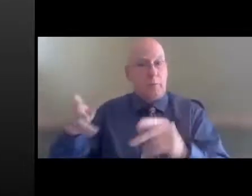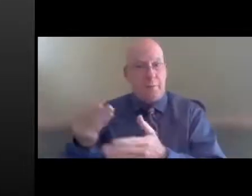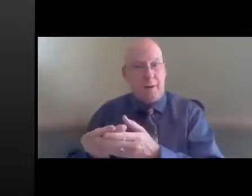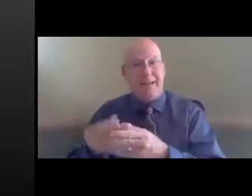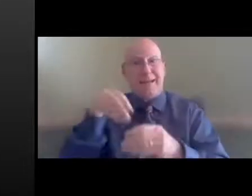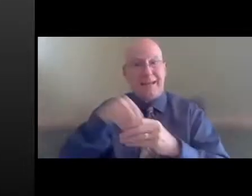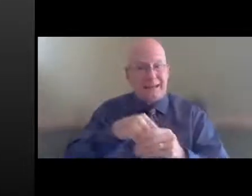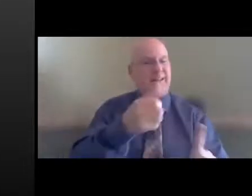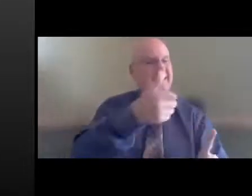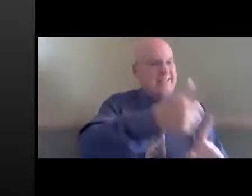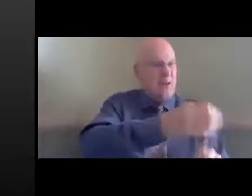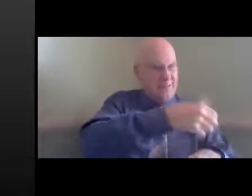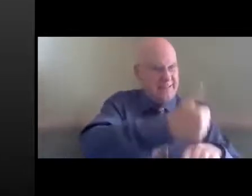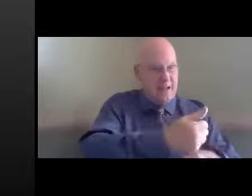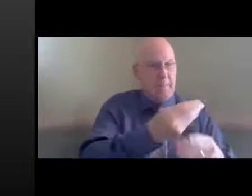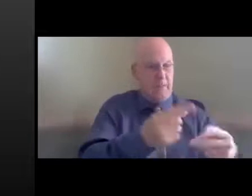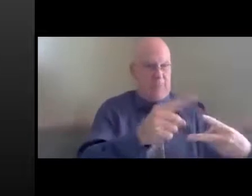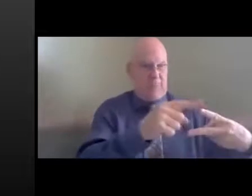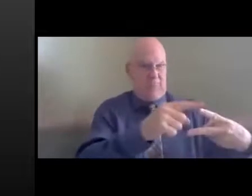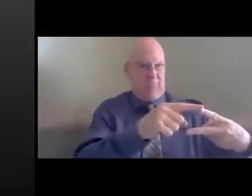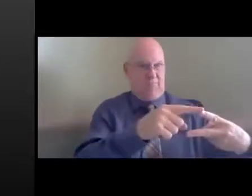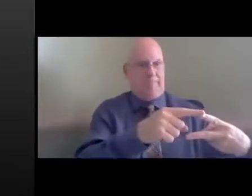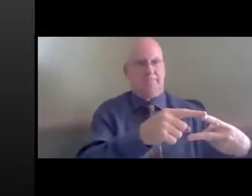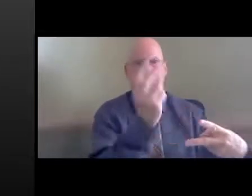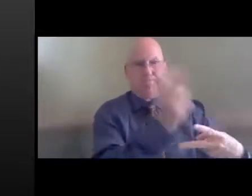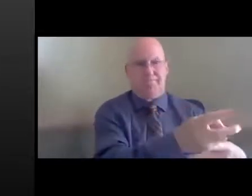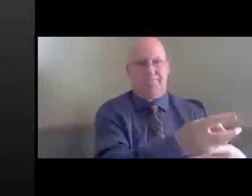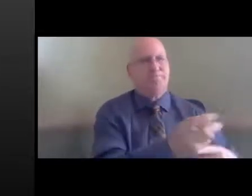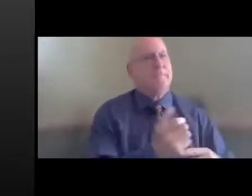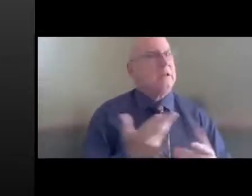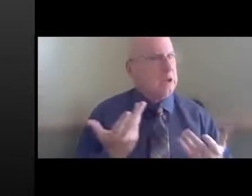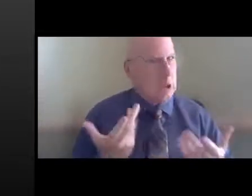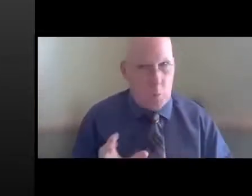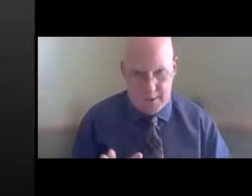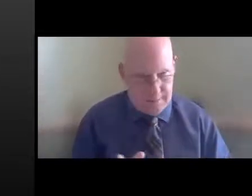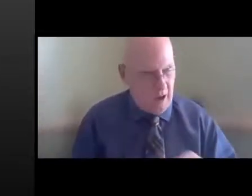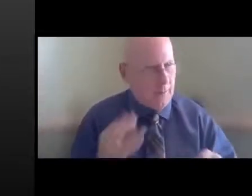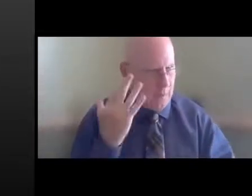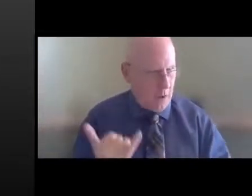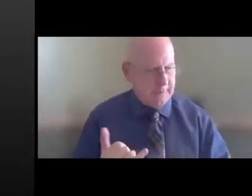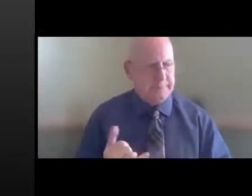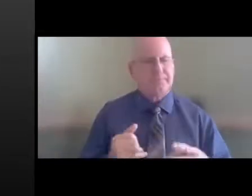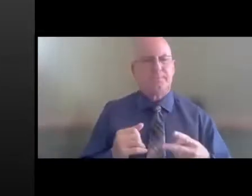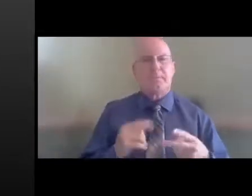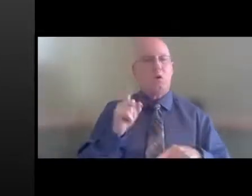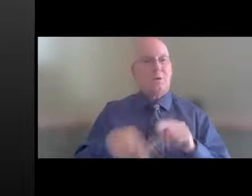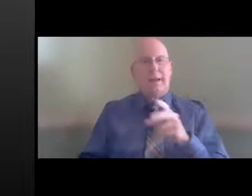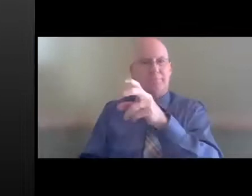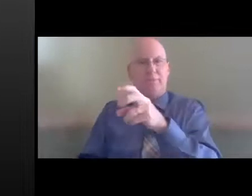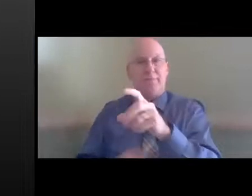self-settled trust. You probably would not want to do that, and we'll talk about why. You cannot move money